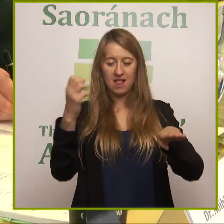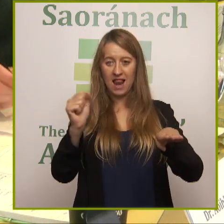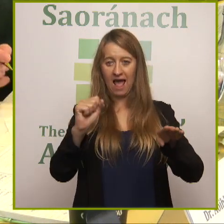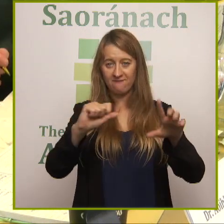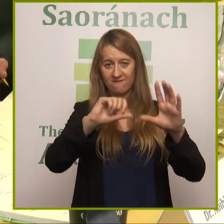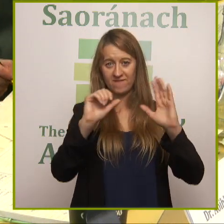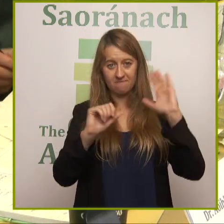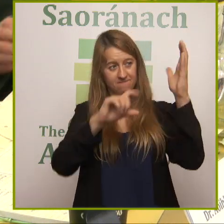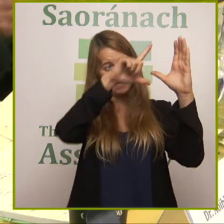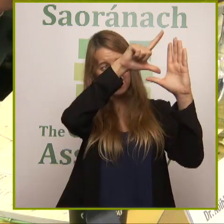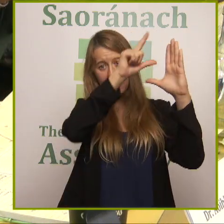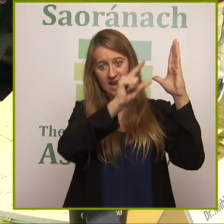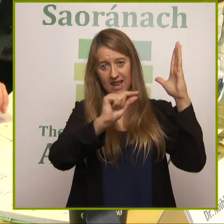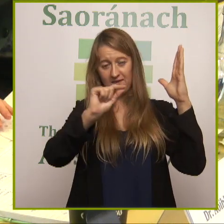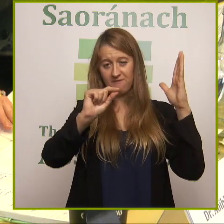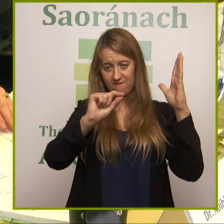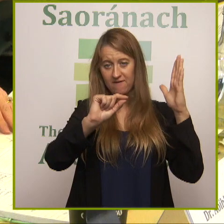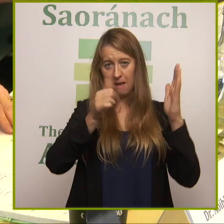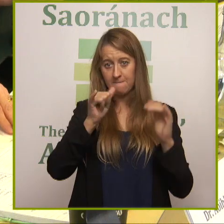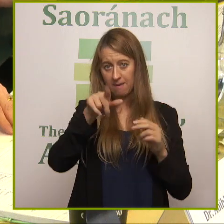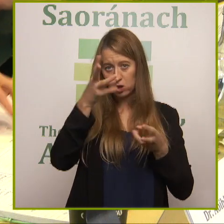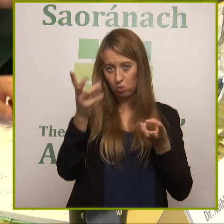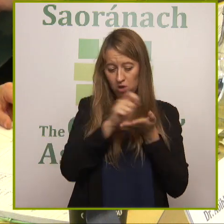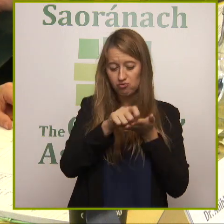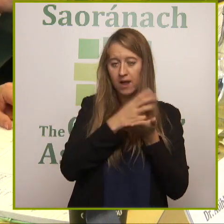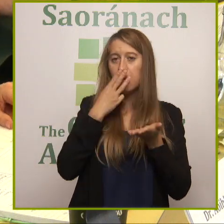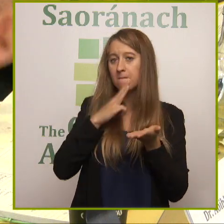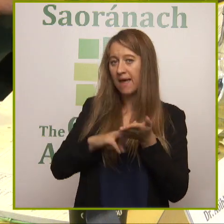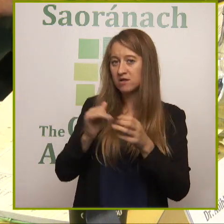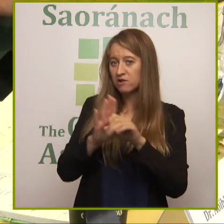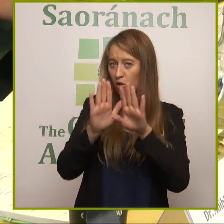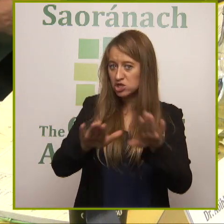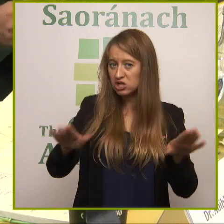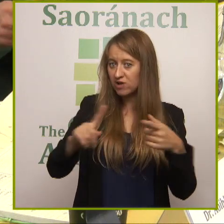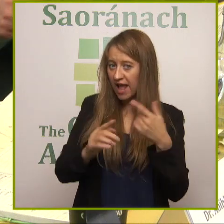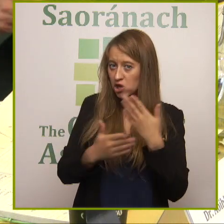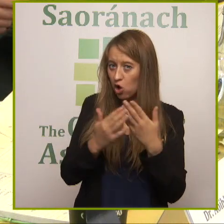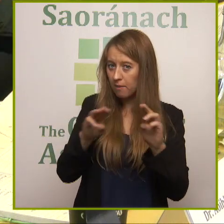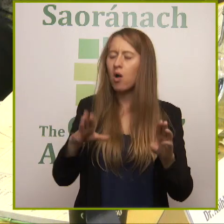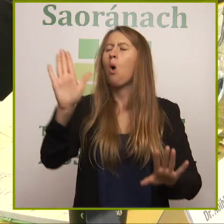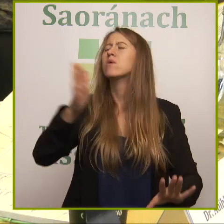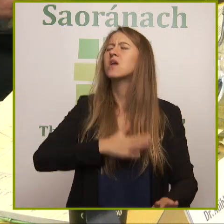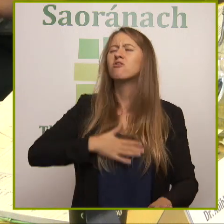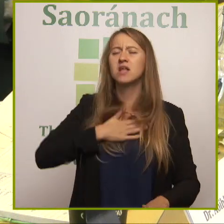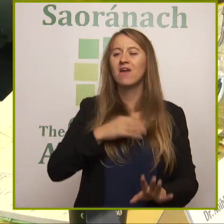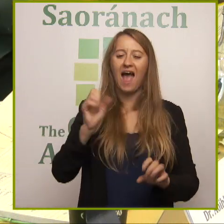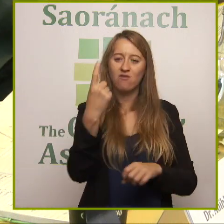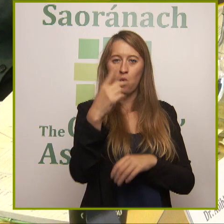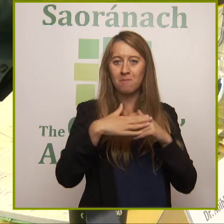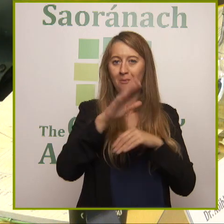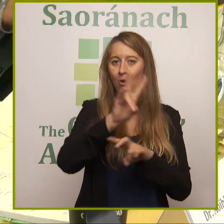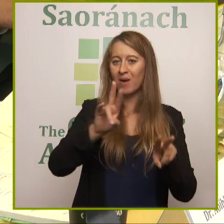to maybe give back a message to the children and young people's... Oh yeah, we have one more question. Sorry, Rory has a